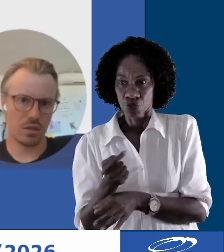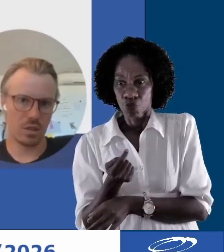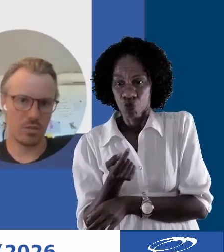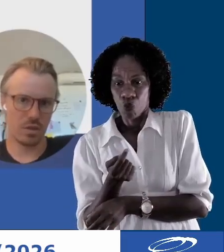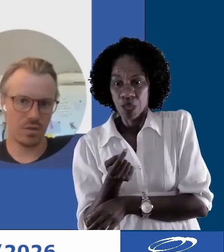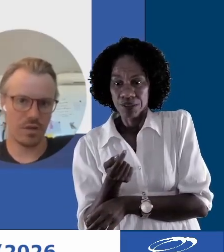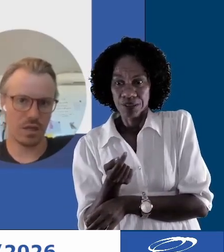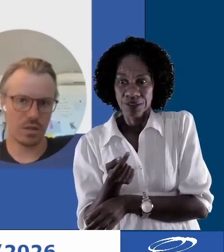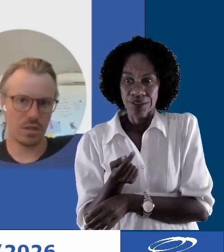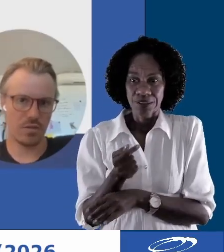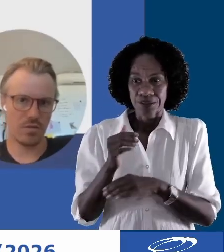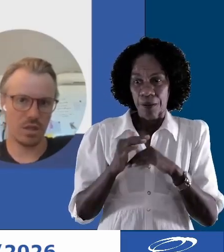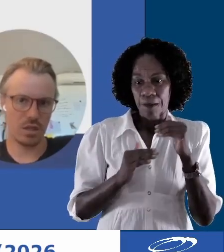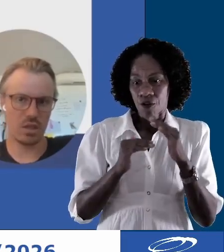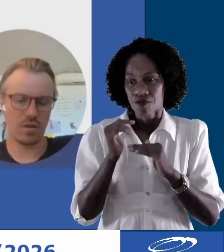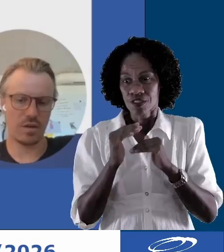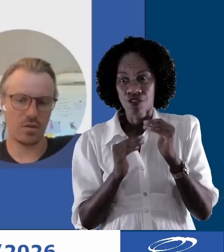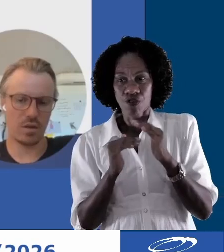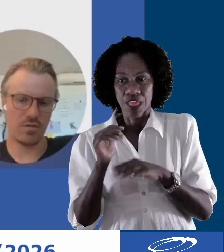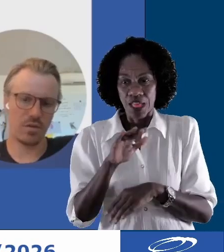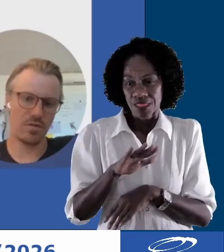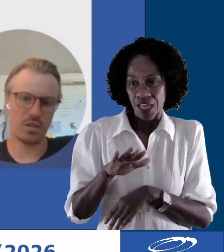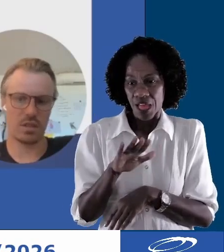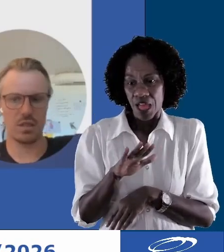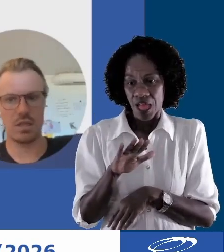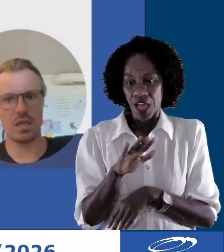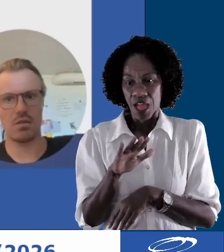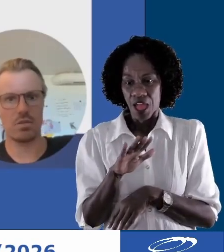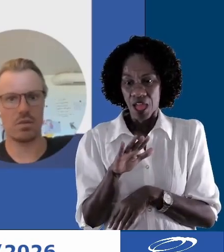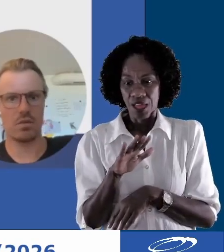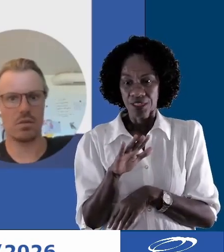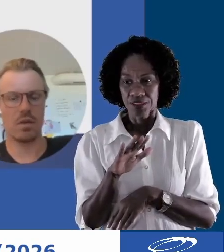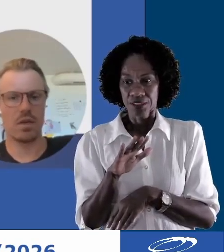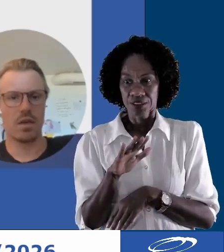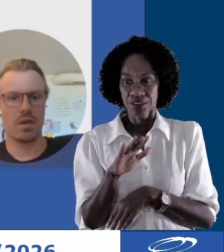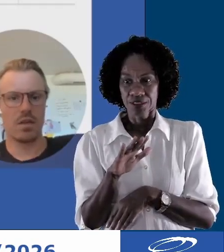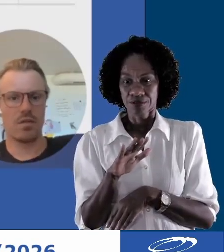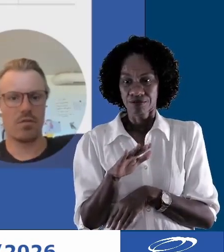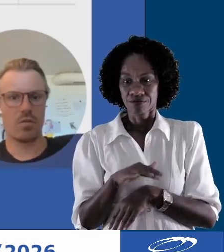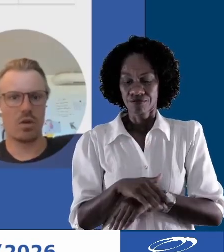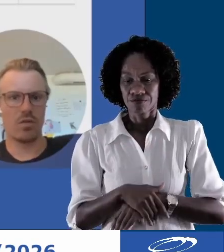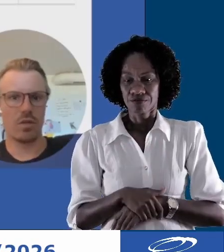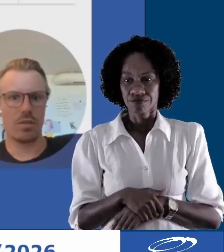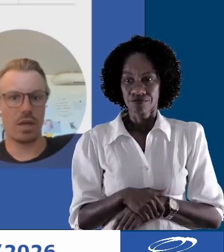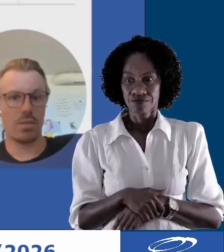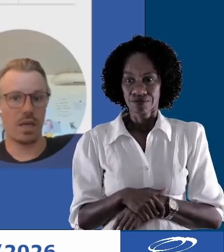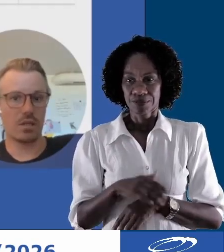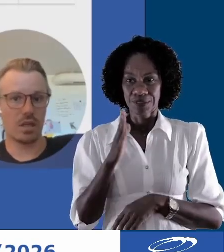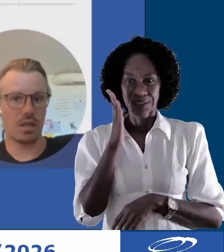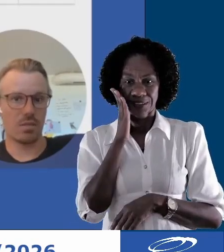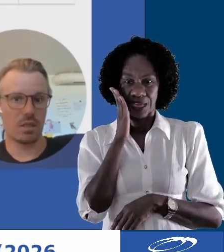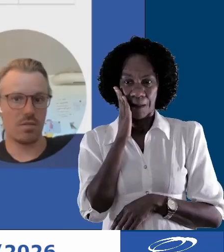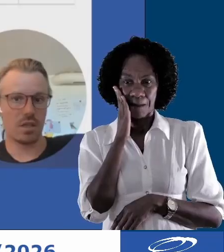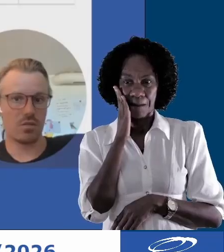the specific MIC for each of our infection cases at our hospitals. Therefore, we often apply